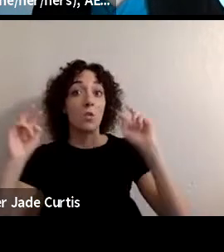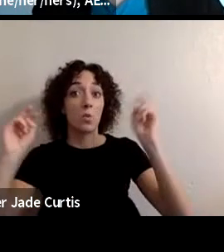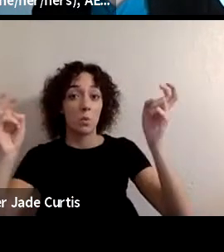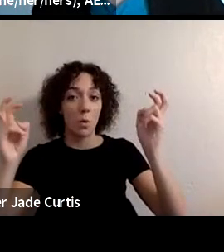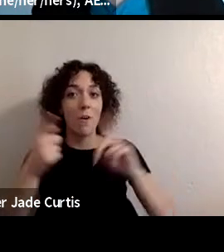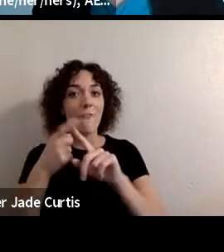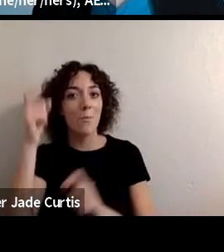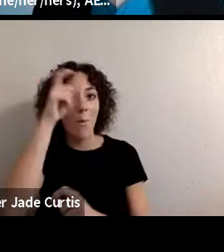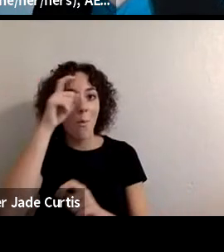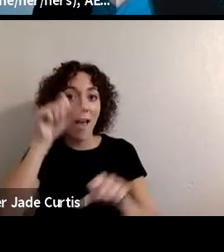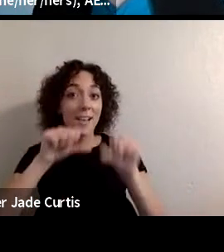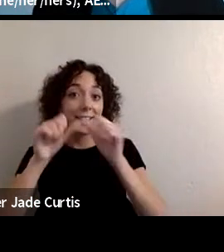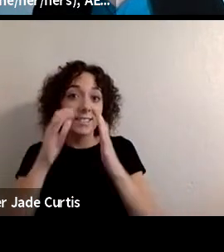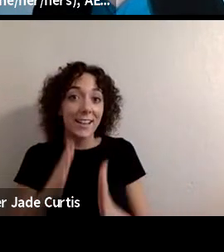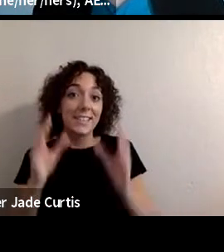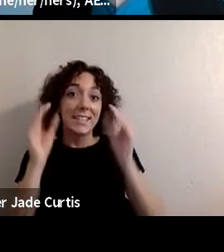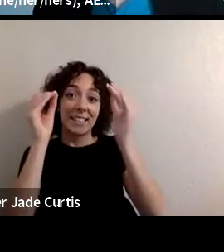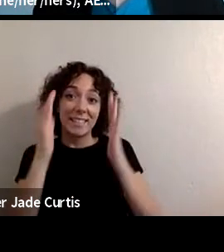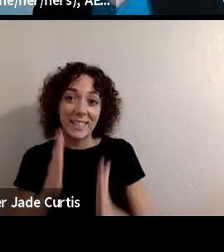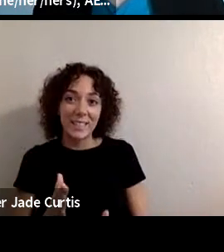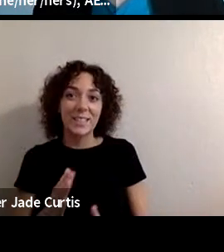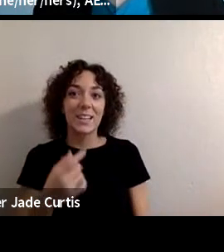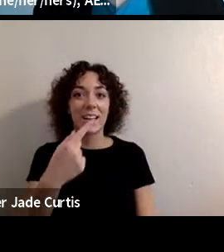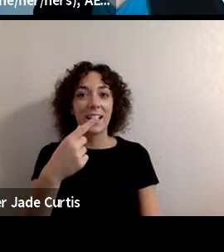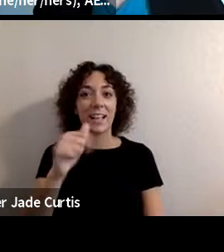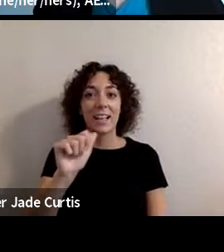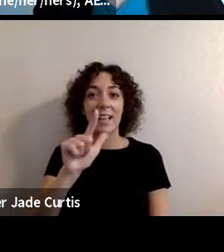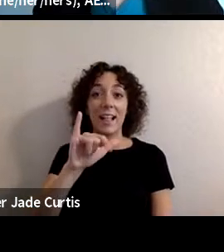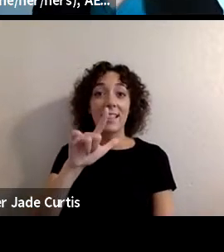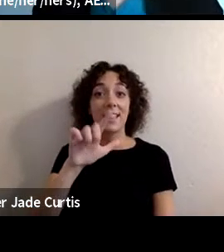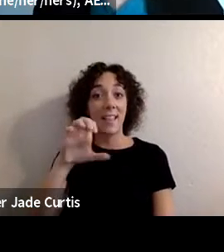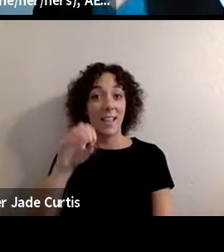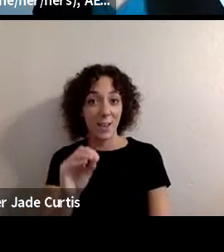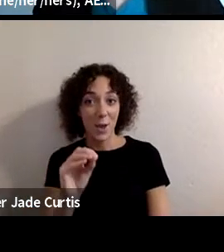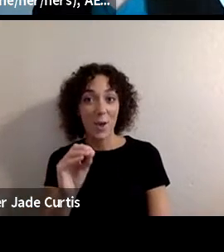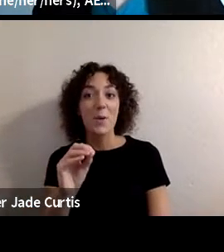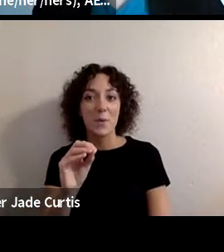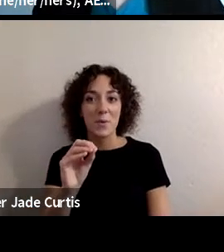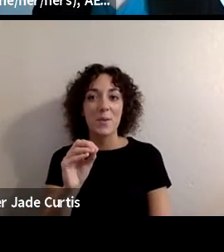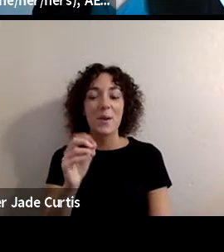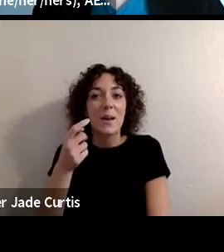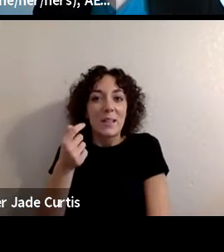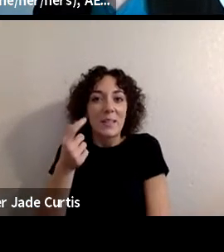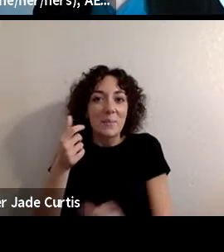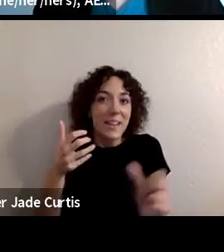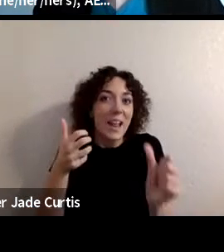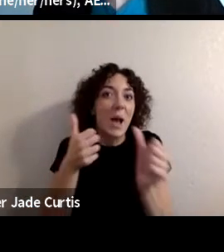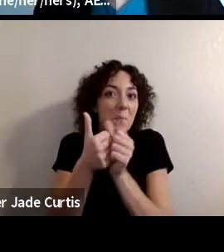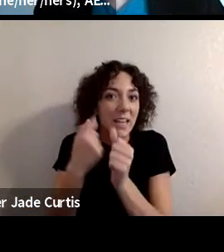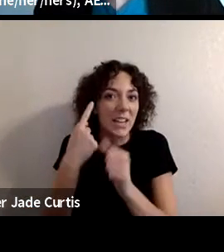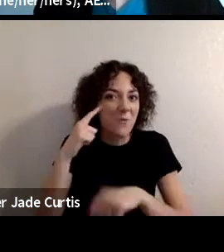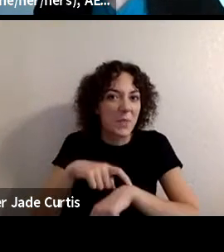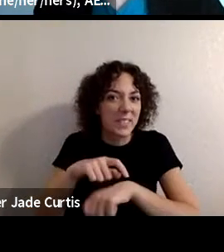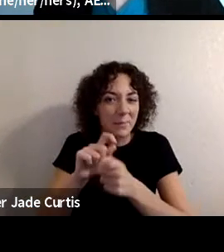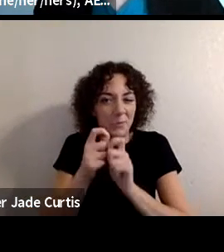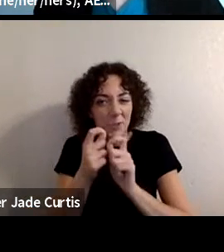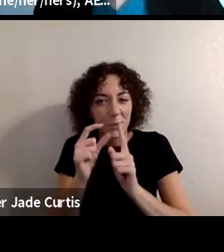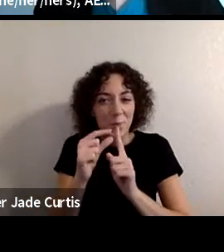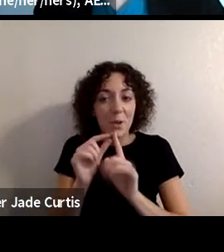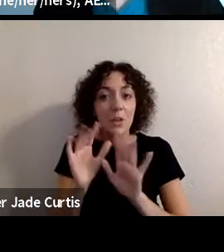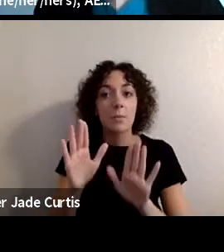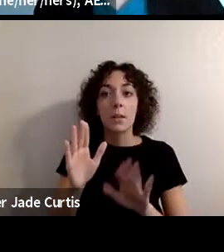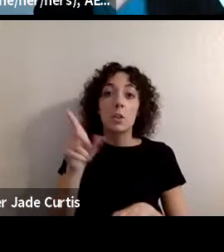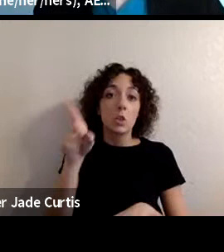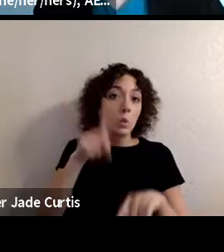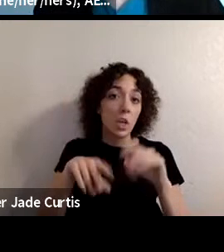scientist and teacher, or at least attributed to Galileo Galilei, which I've slightly updated for the times, is you cannot teach